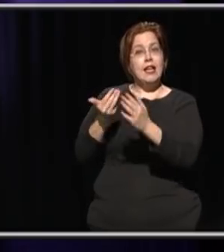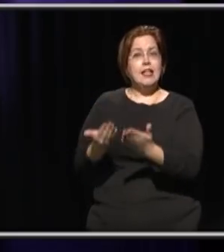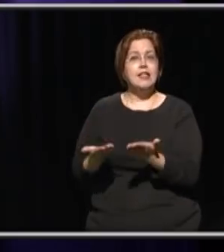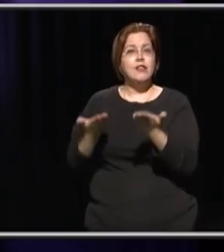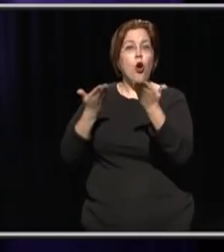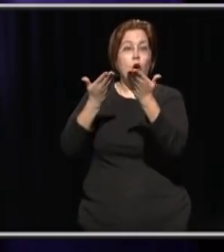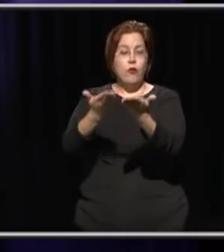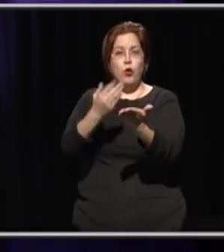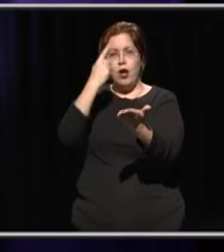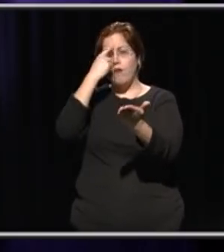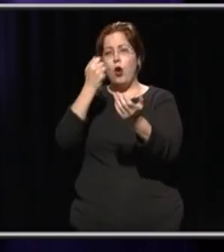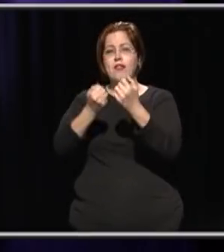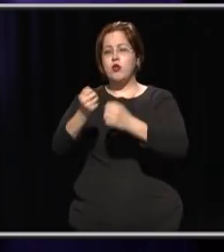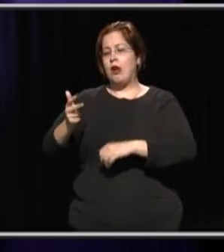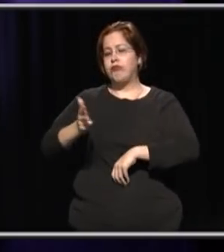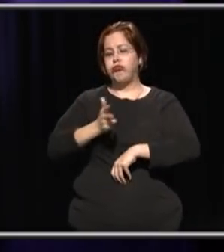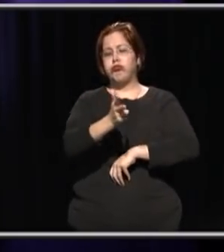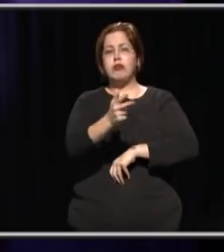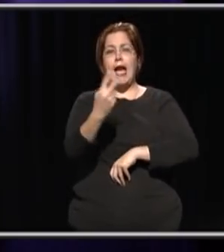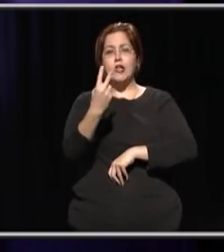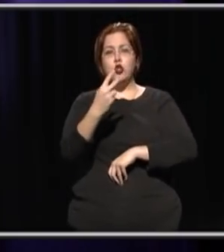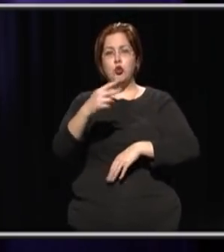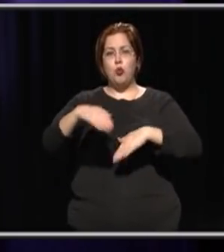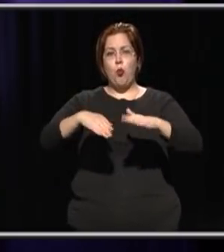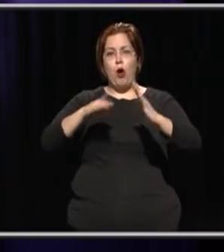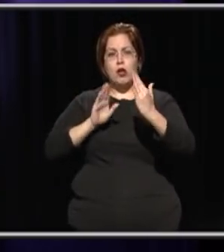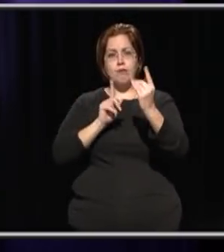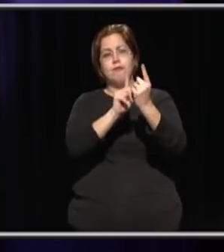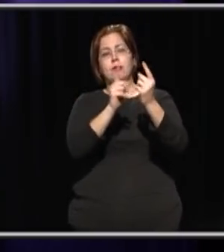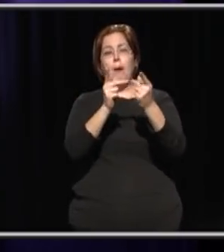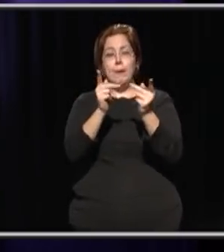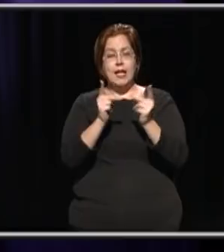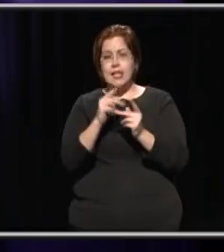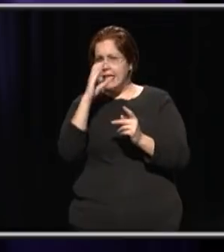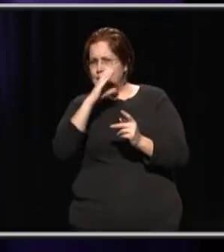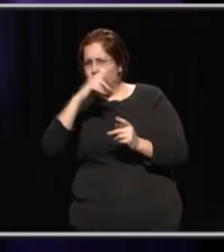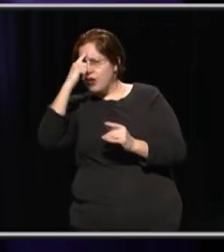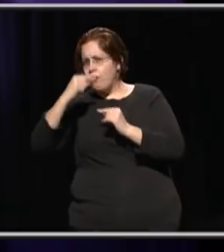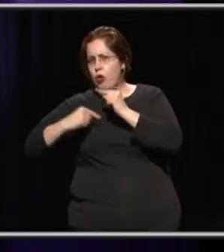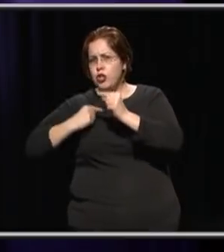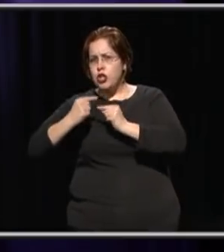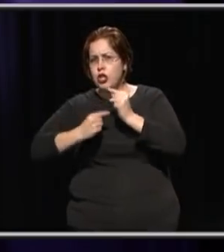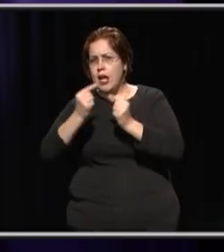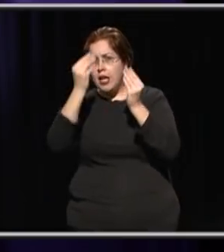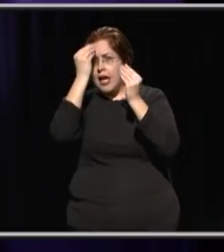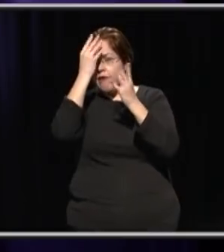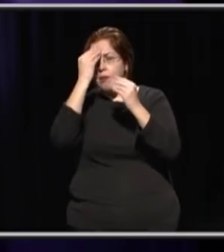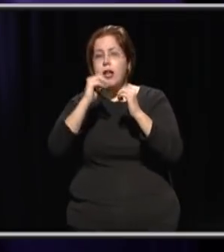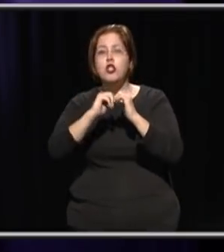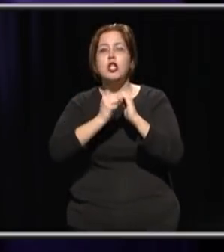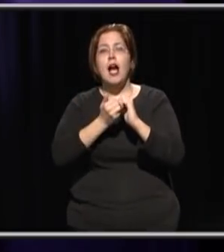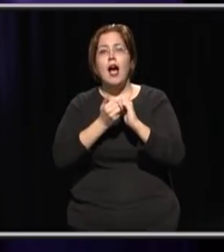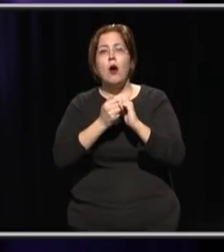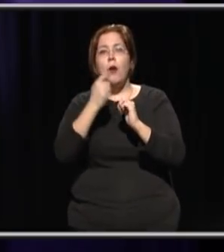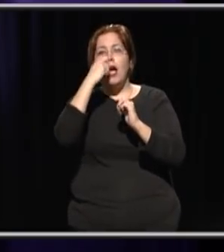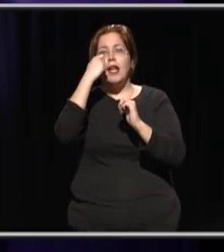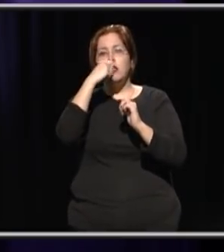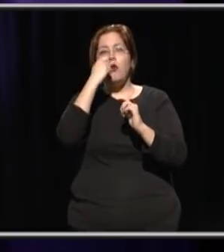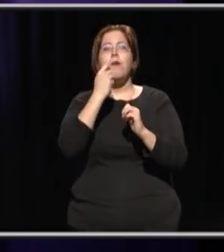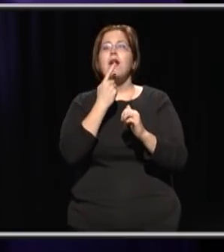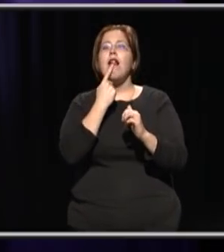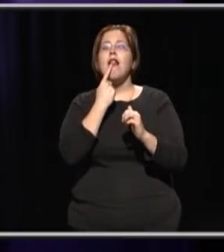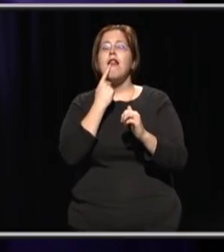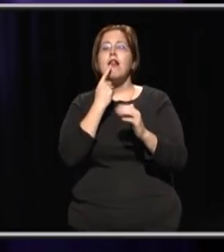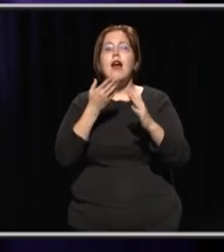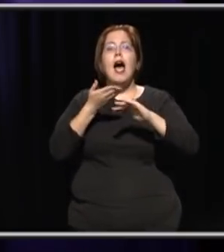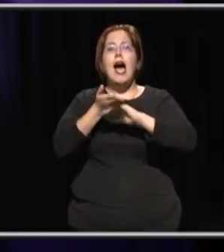its drive-through and 2 walk-up sites is one that looks for the genetic material by swabbing somebody's mouth after